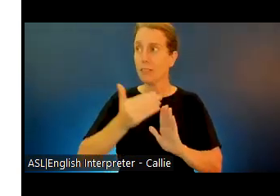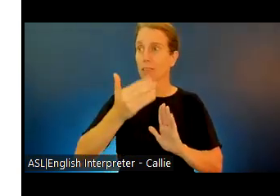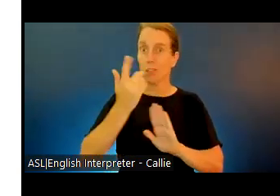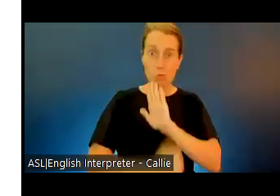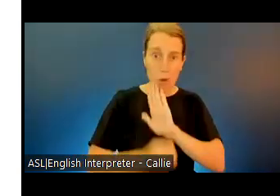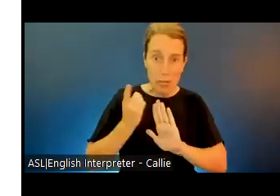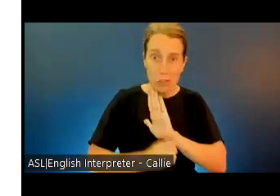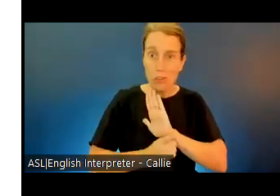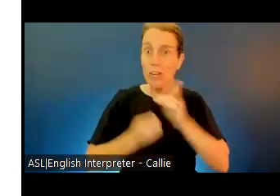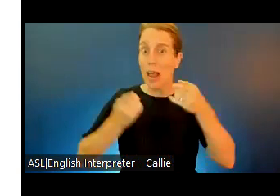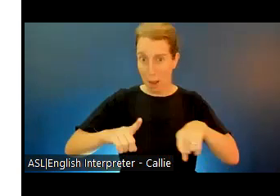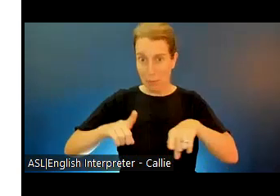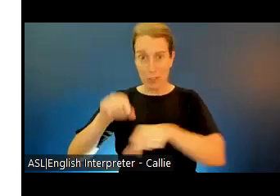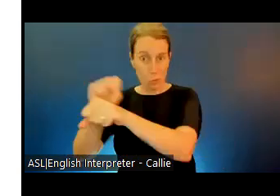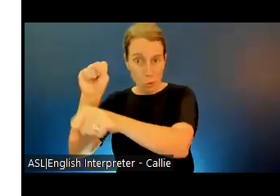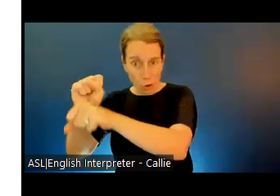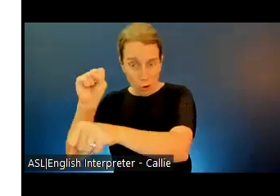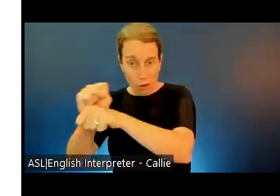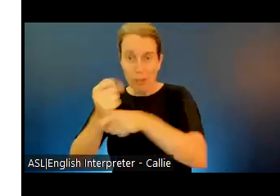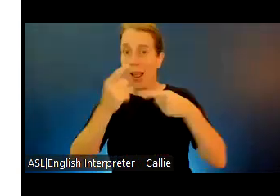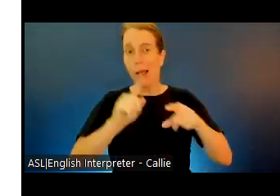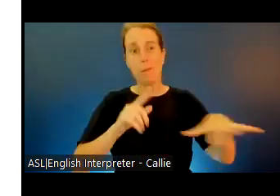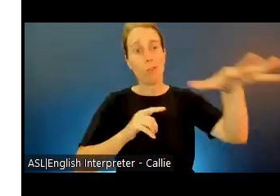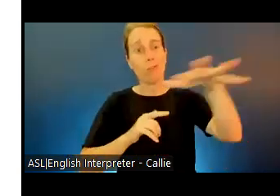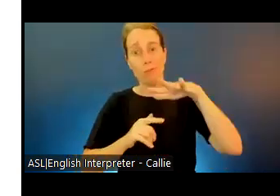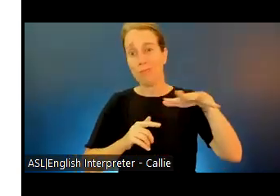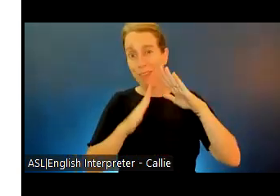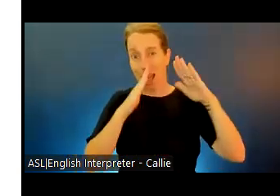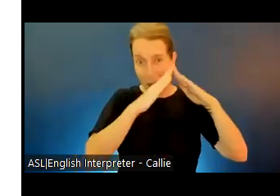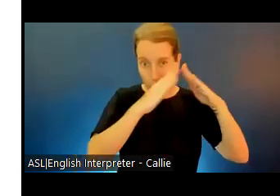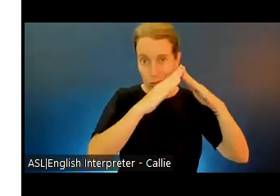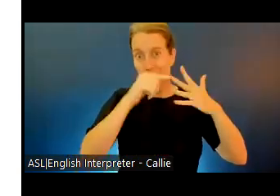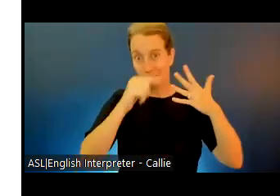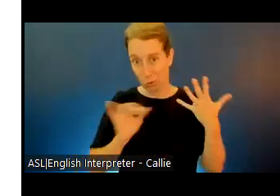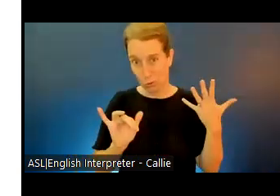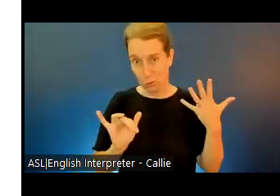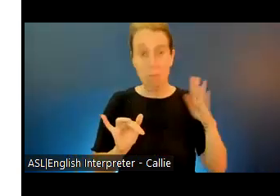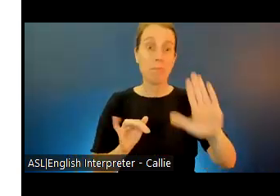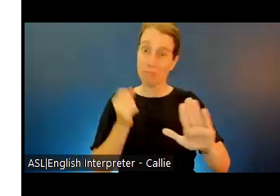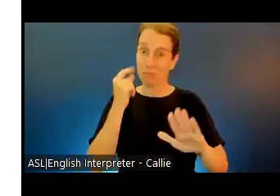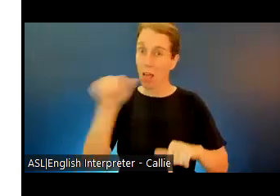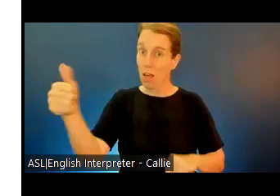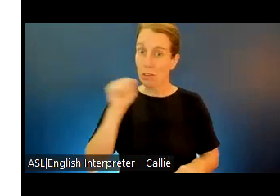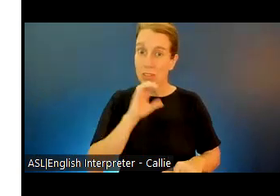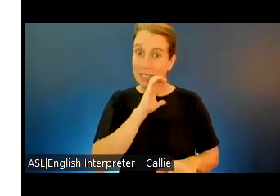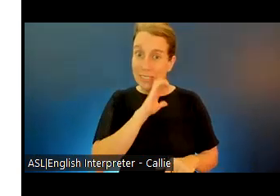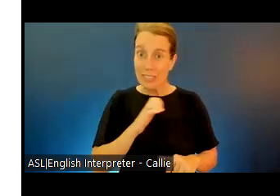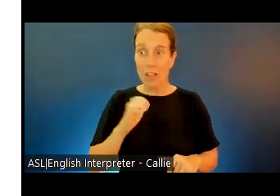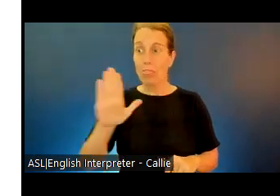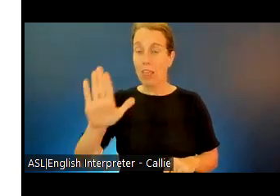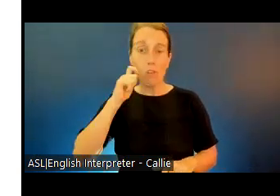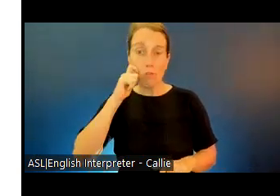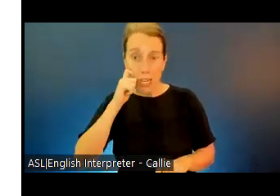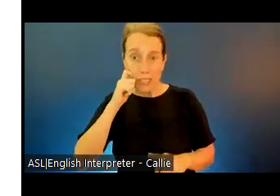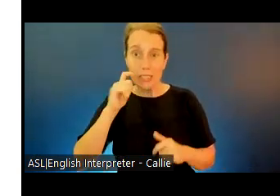older adults may also experience discrimination based on race, class, disability,